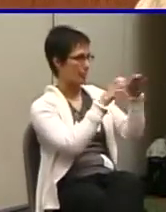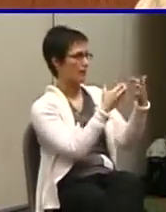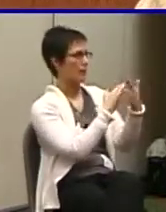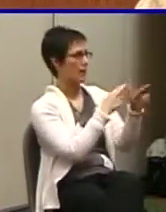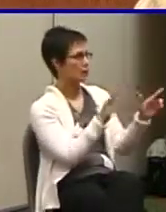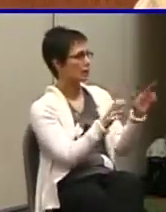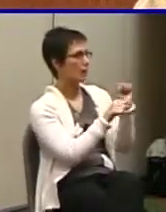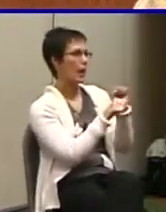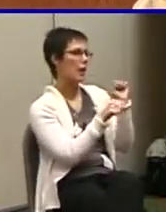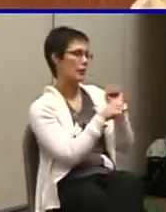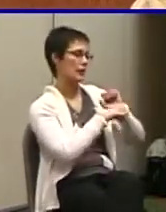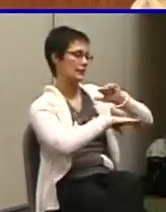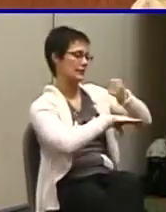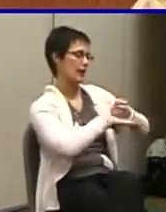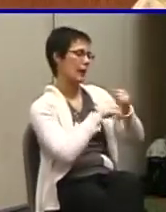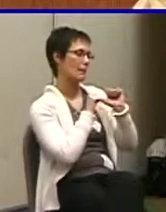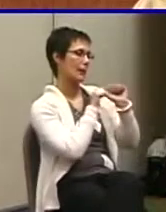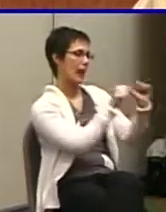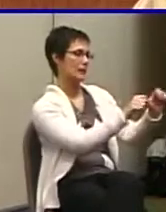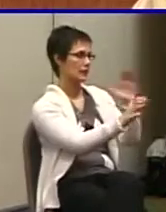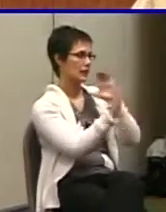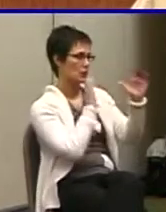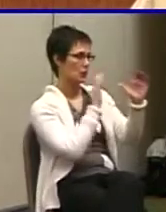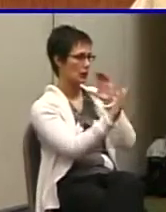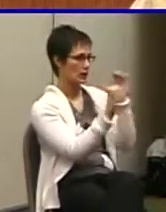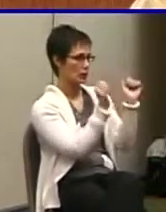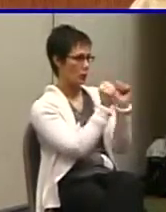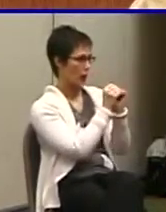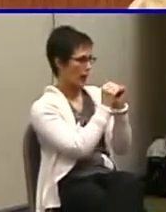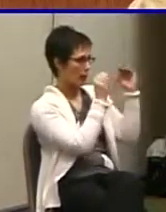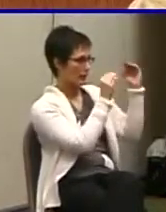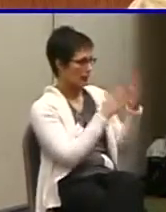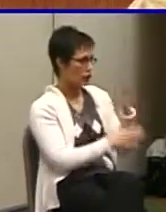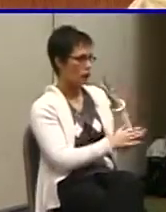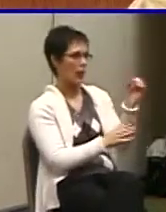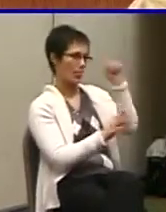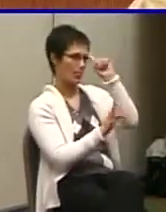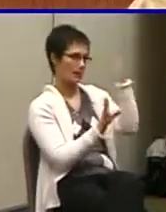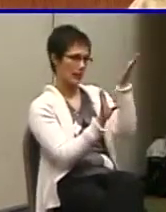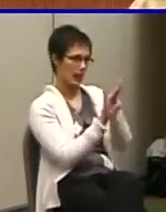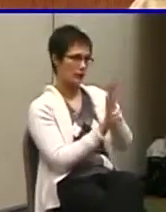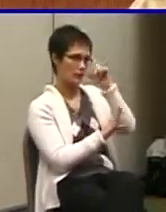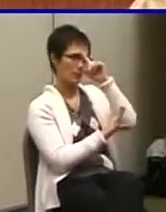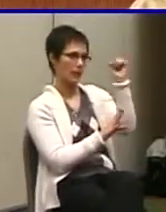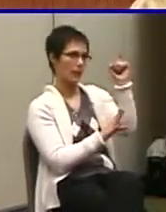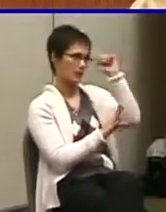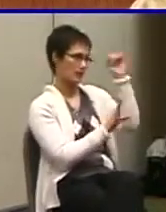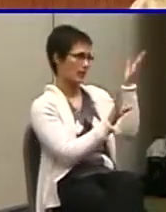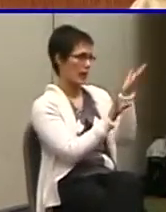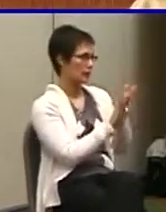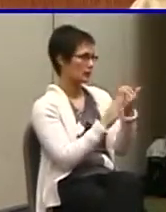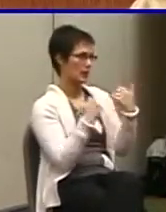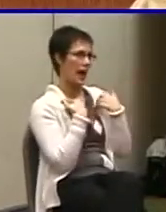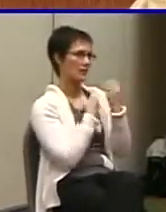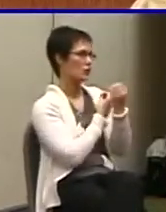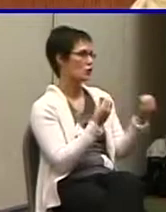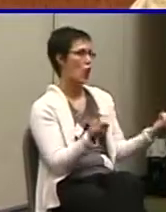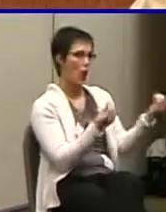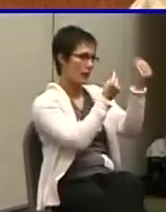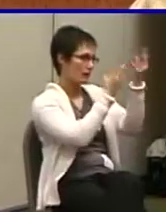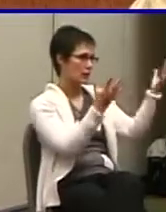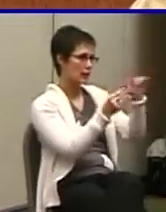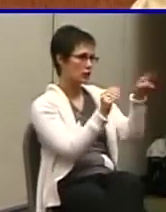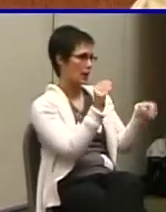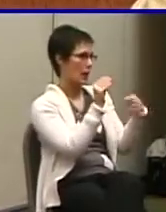at setting up a constant communication with the teacher and the psychiatrist, because the psychiatrist has no information about